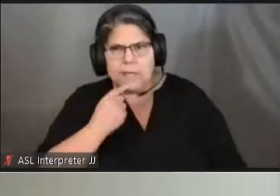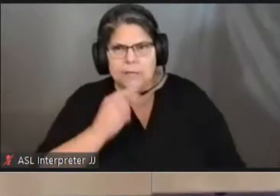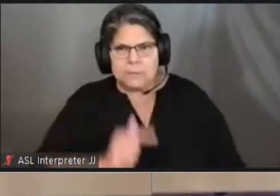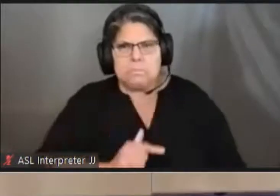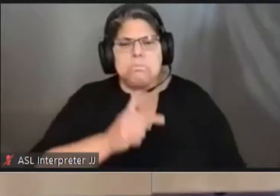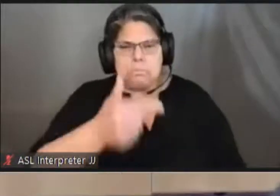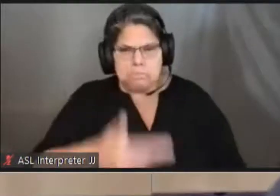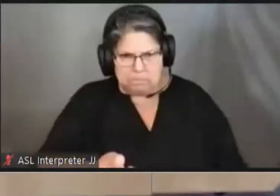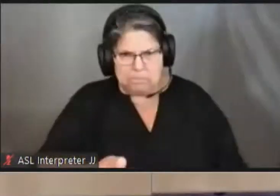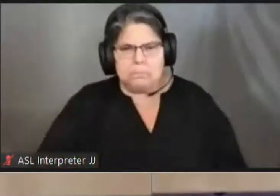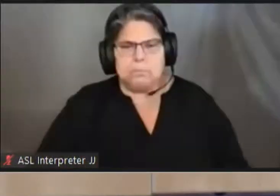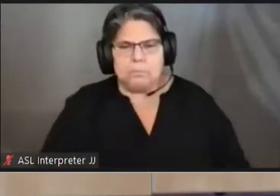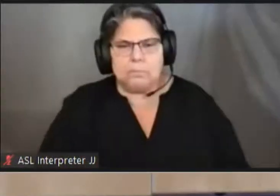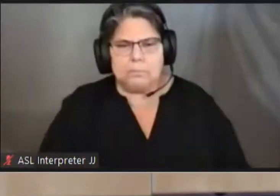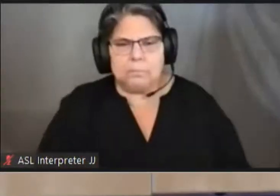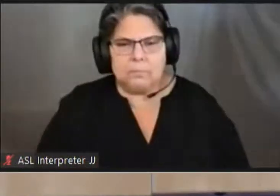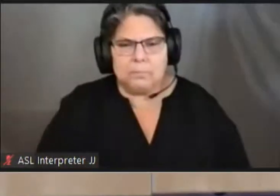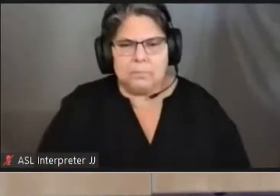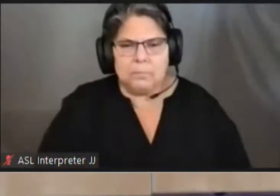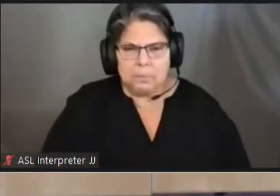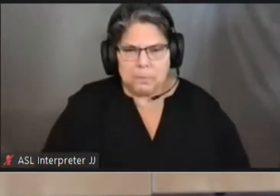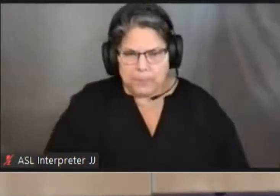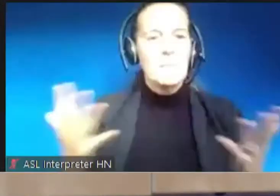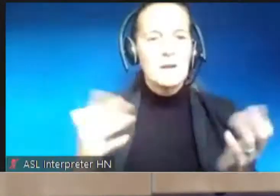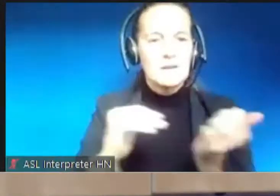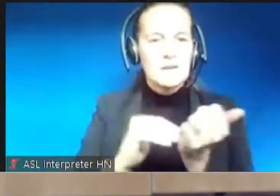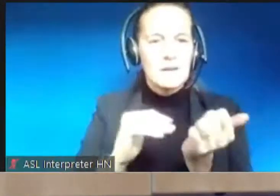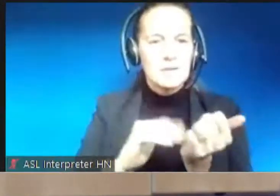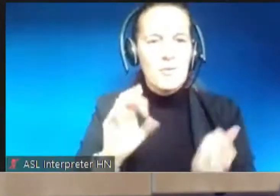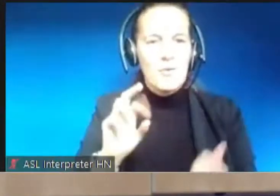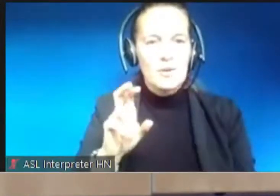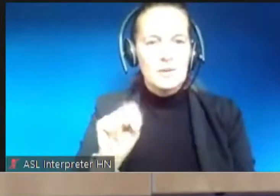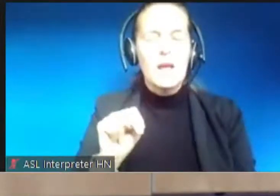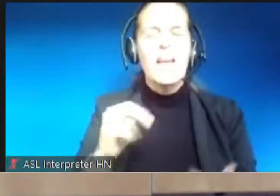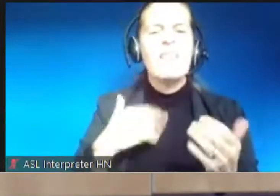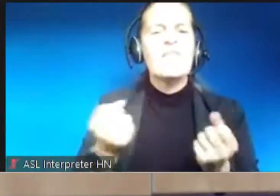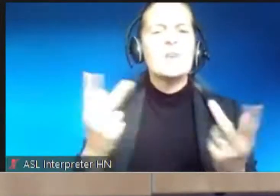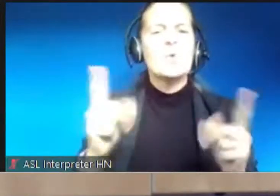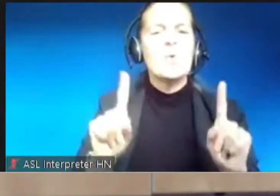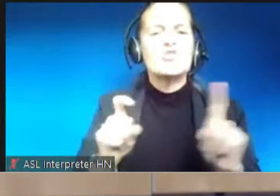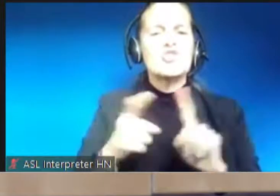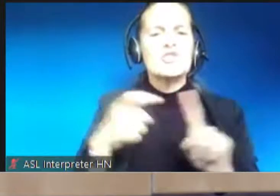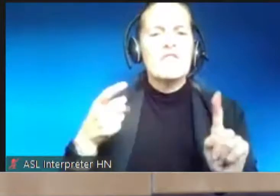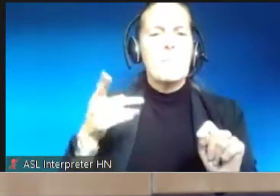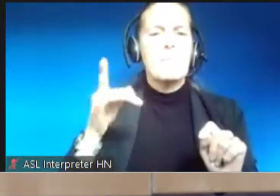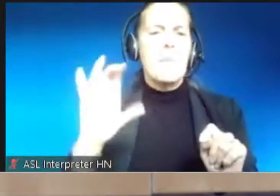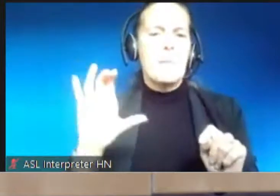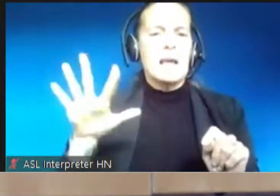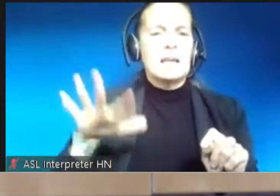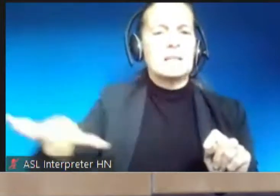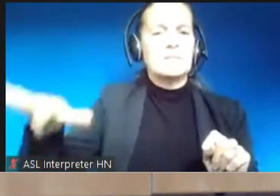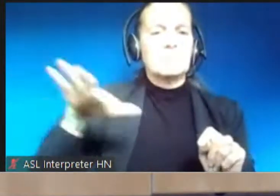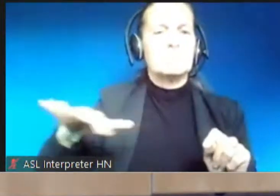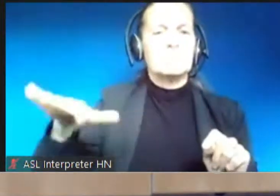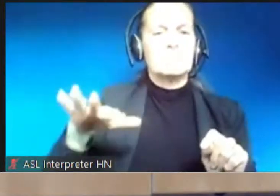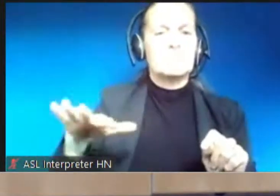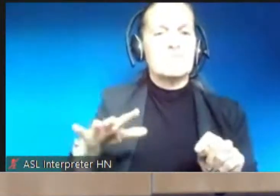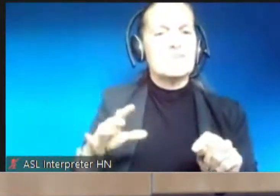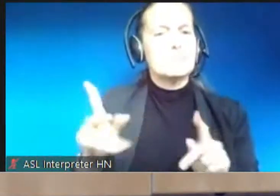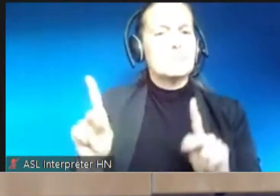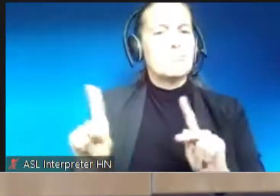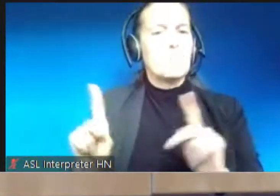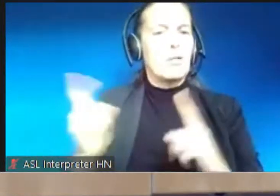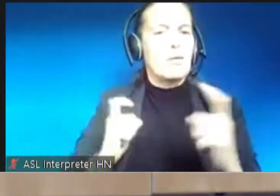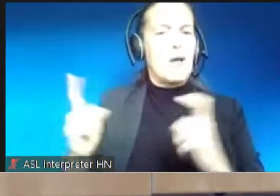Okay, thank you so much for that, Dr. Coren. We do have a couple of questions from the public that we would love to see if we can